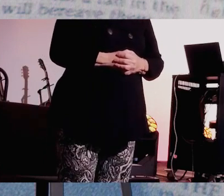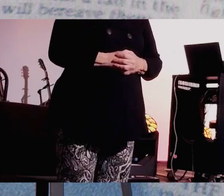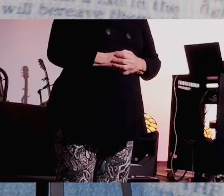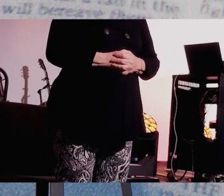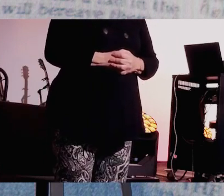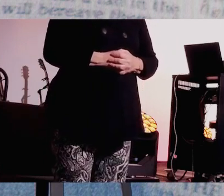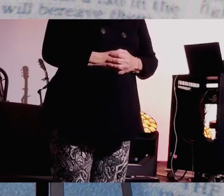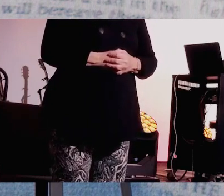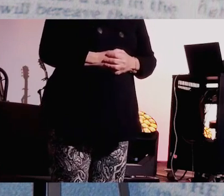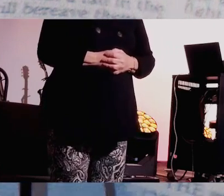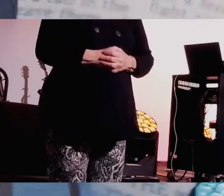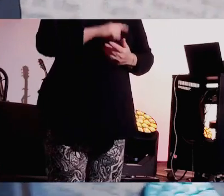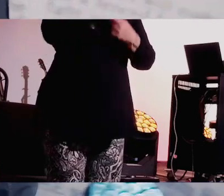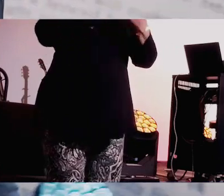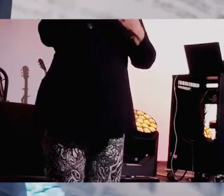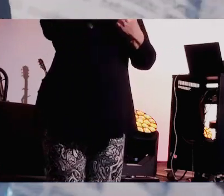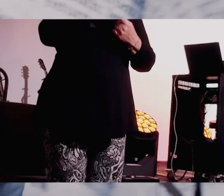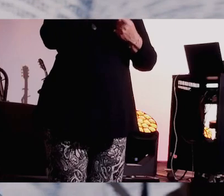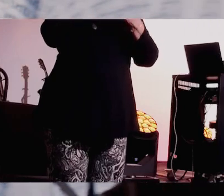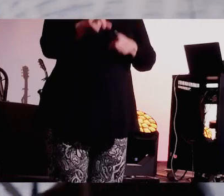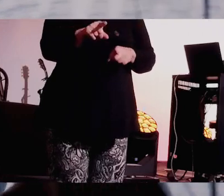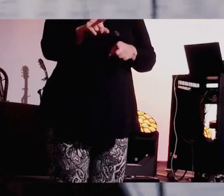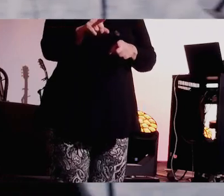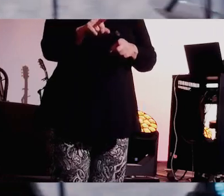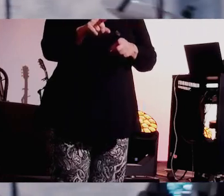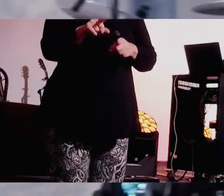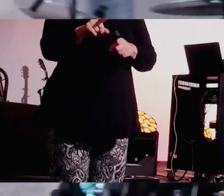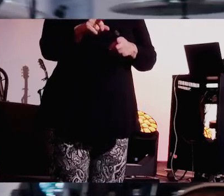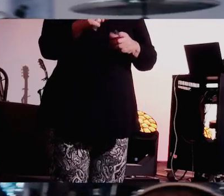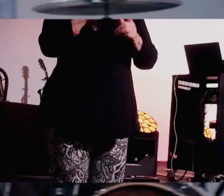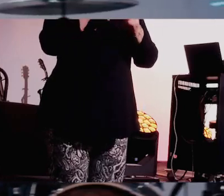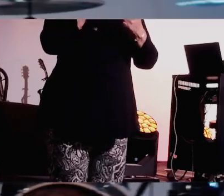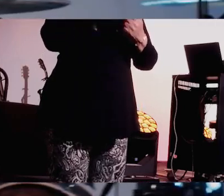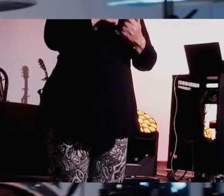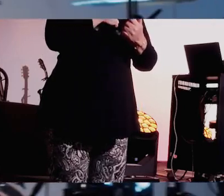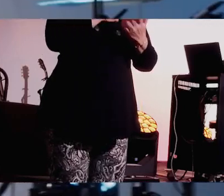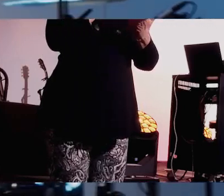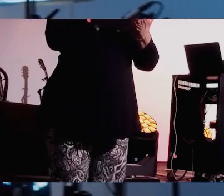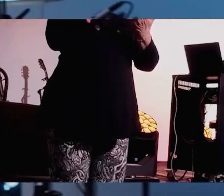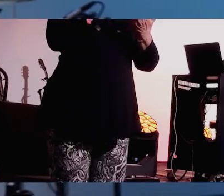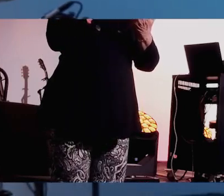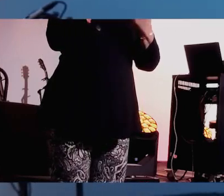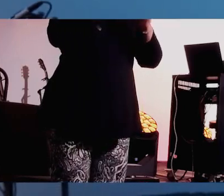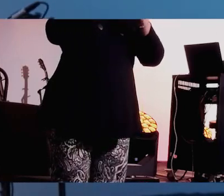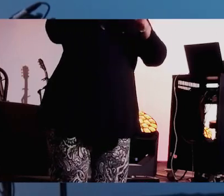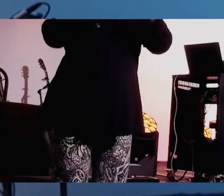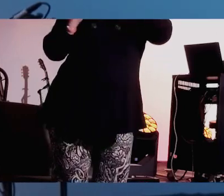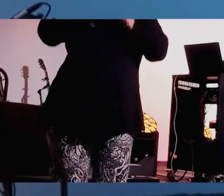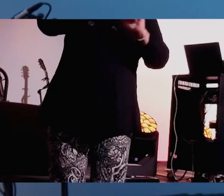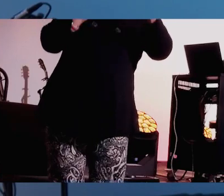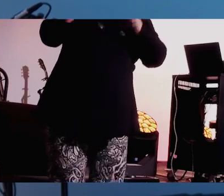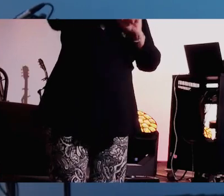But we've made it into, when that happens, we've come back over here, we've made it into a performance act that hopefully He's pleased with us.